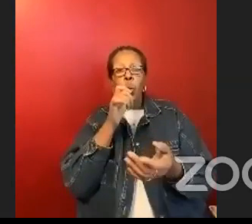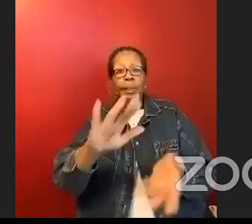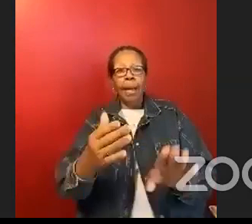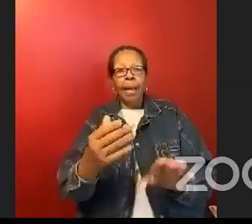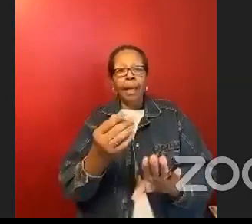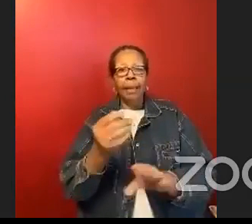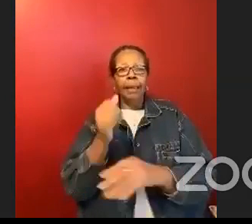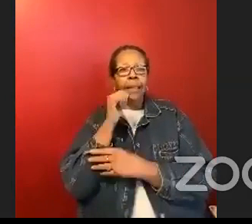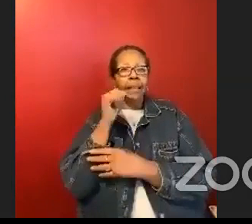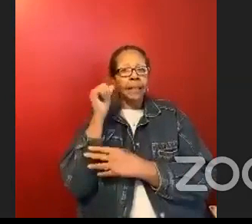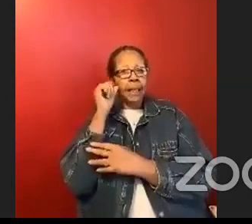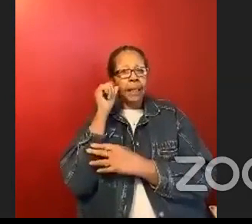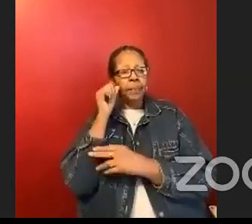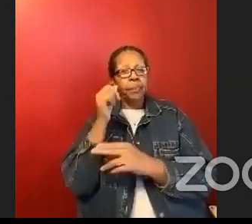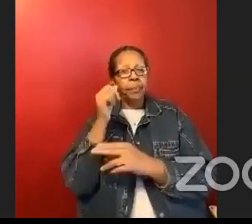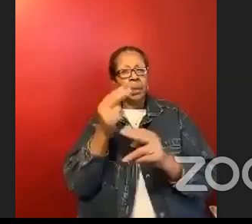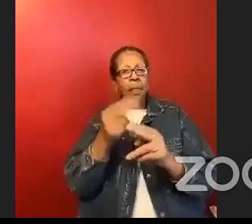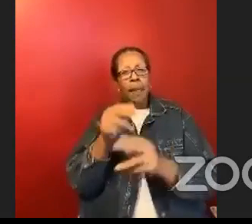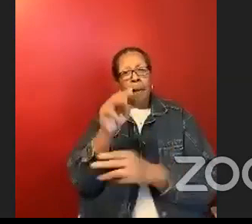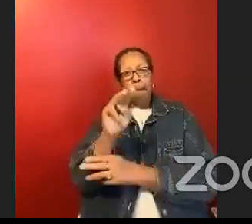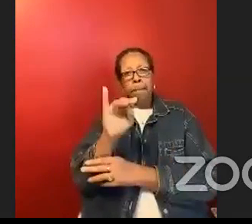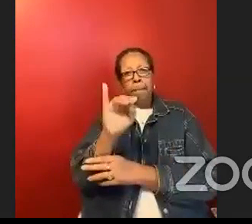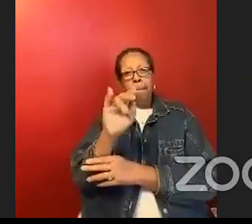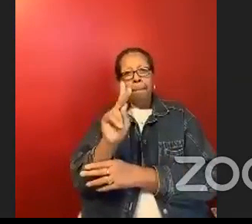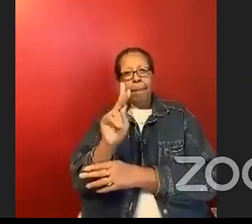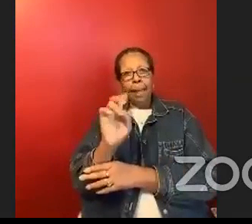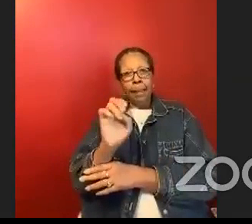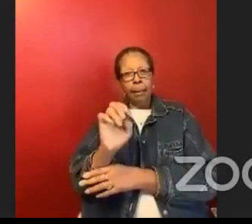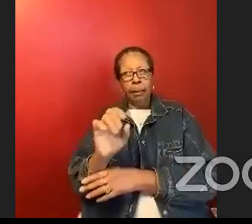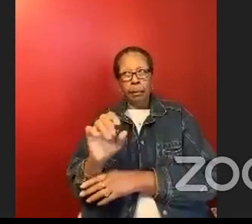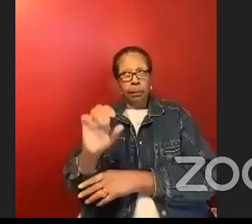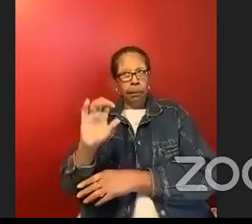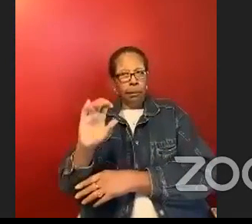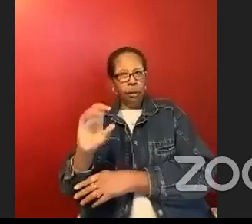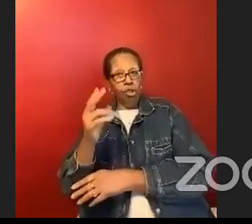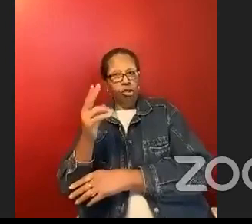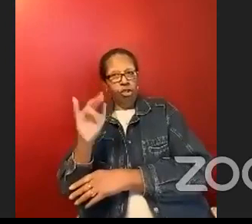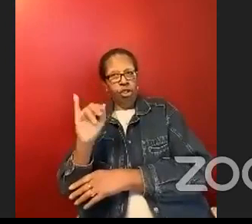Cicchetti. And for our niece's